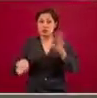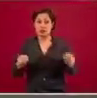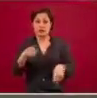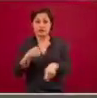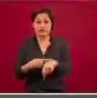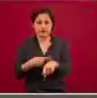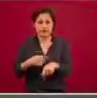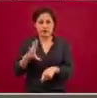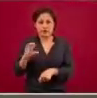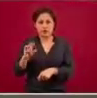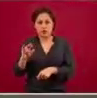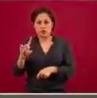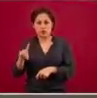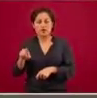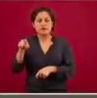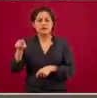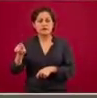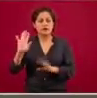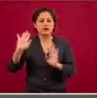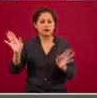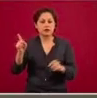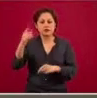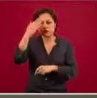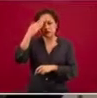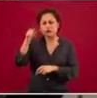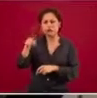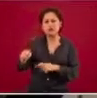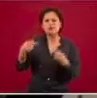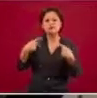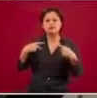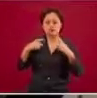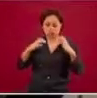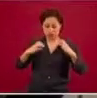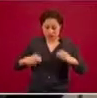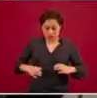management of dead bodies by COVID,